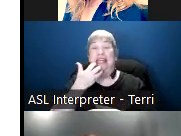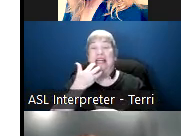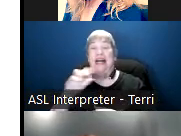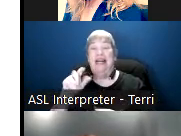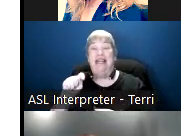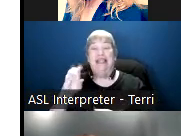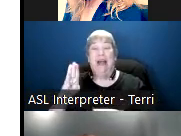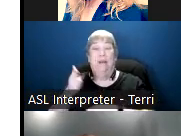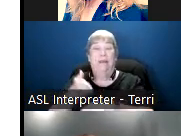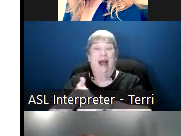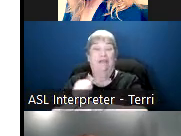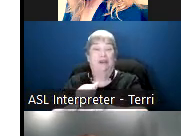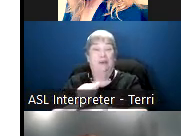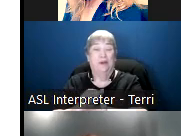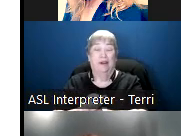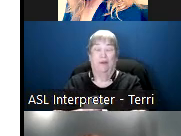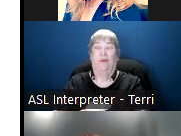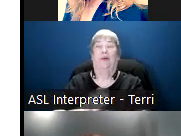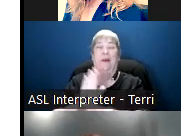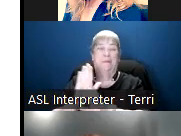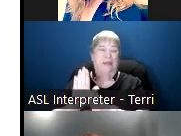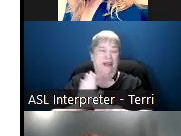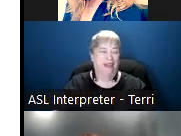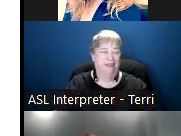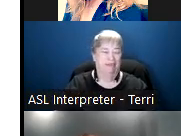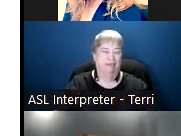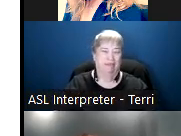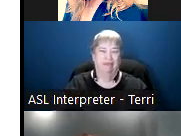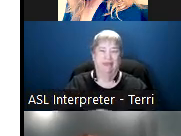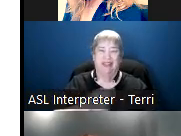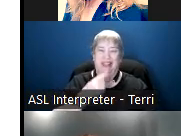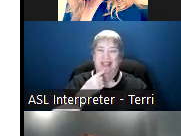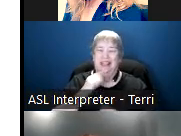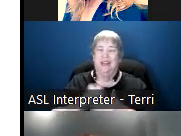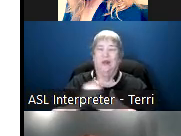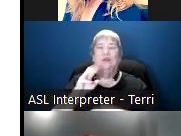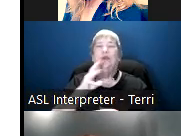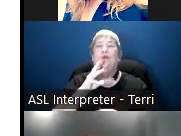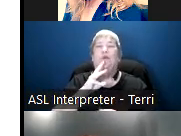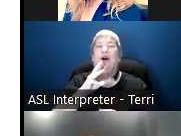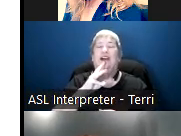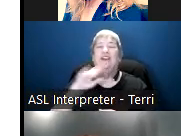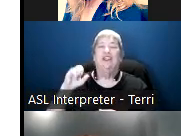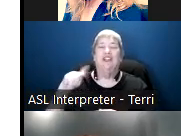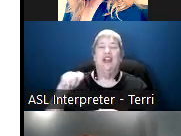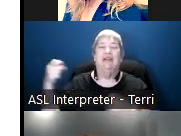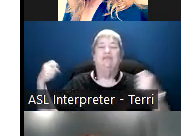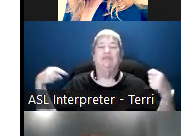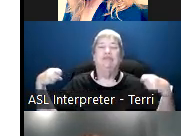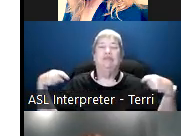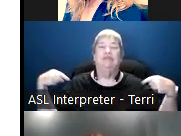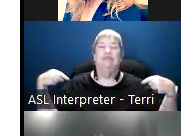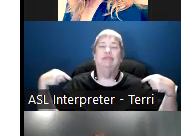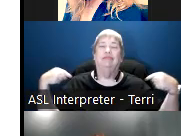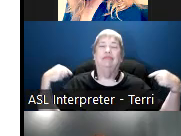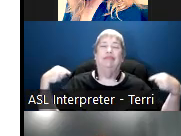amazing. They said nothing relaxes me like those water jets. We also have people who lift